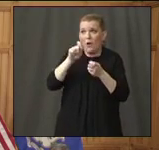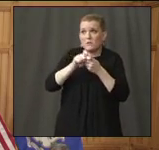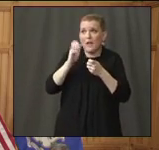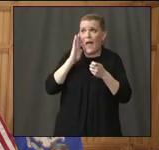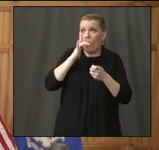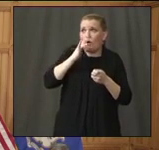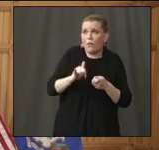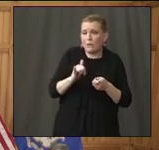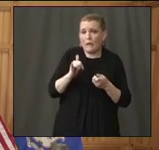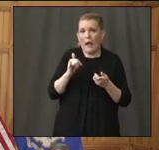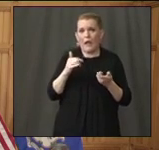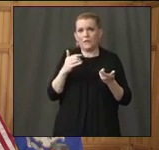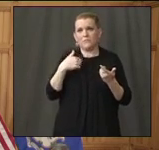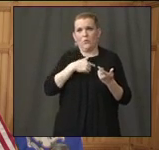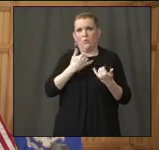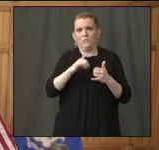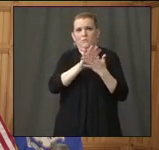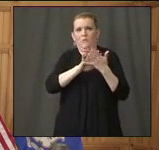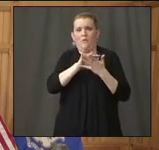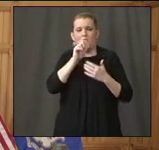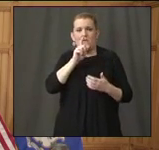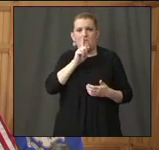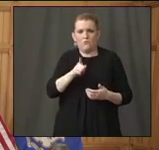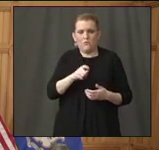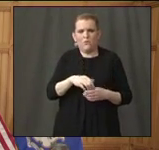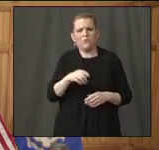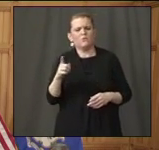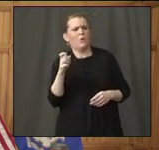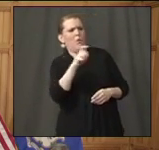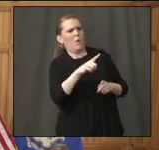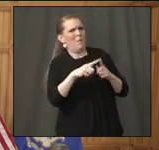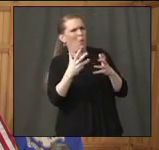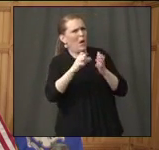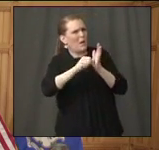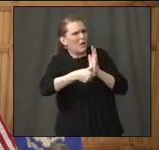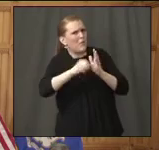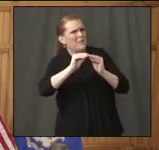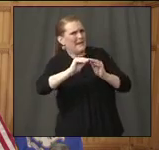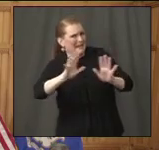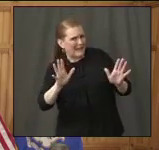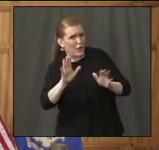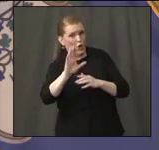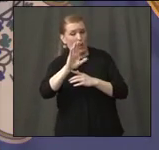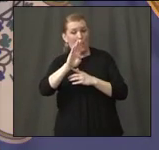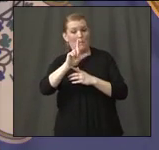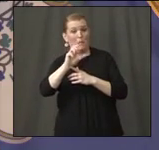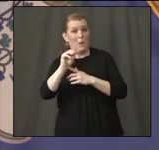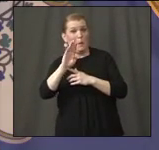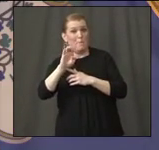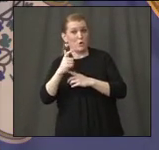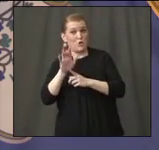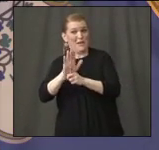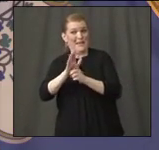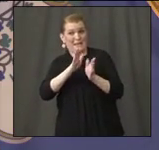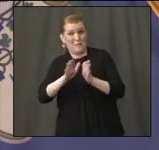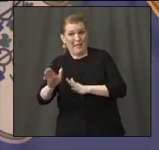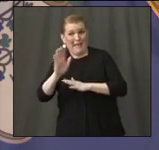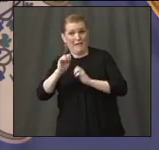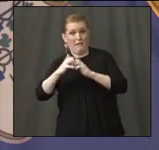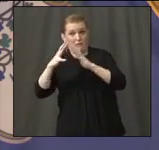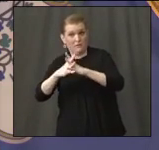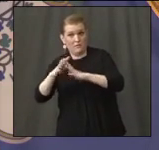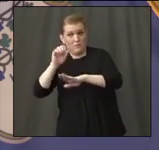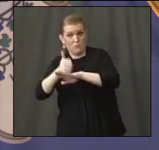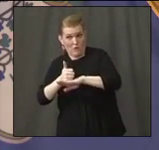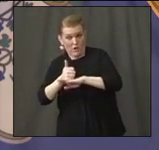institute, there is not an agreement yet, correct? There's not a formal agreement yet. That's absolutely correct. All